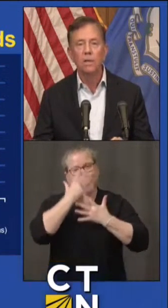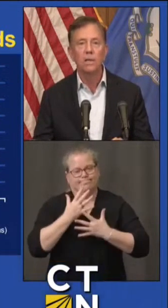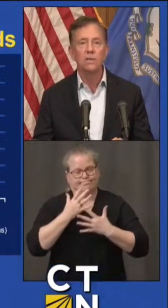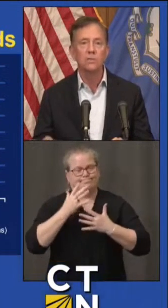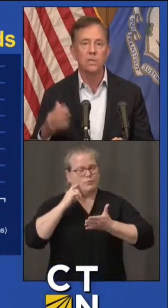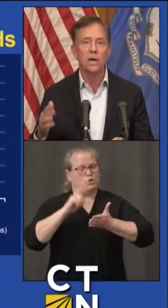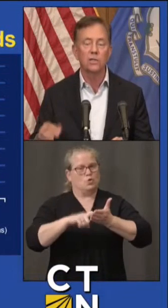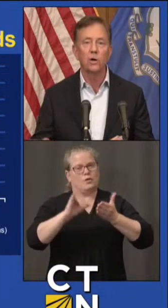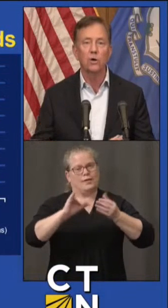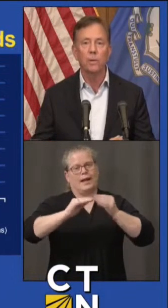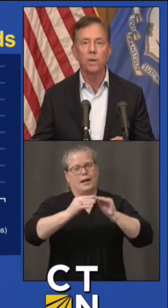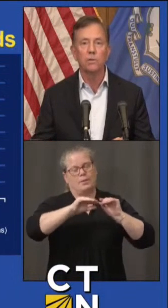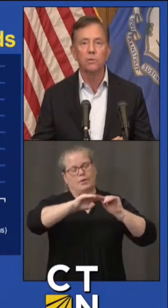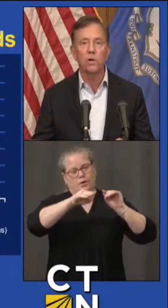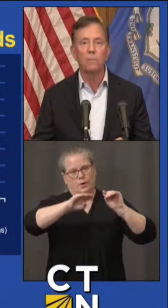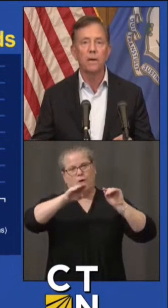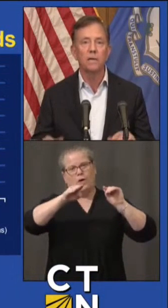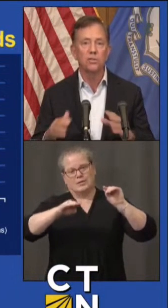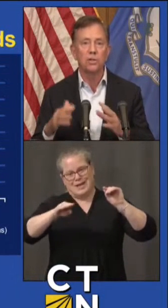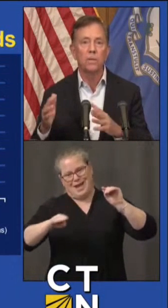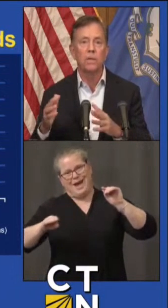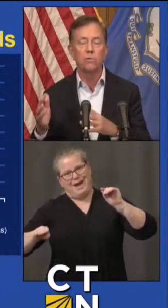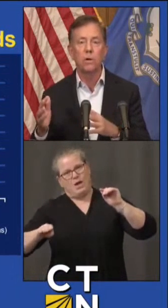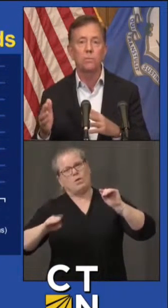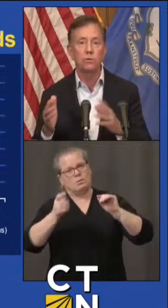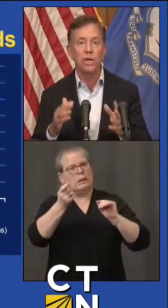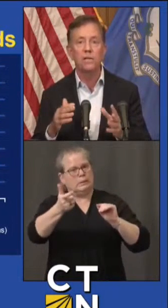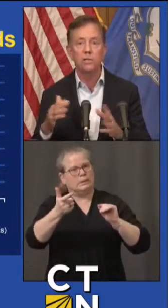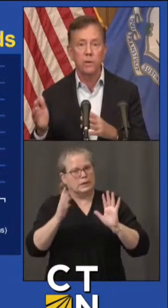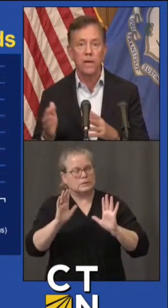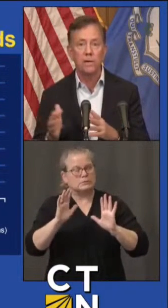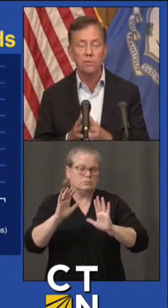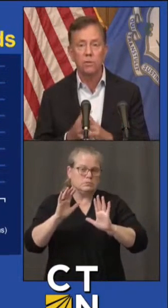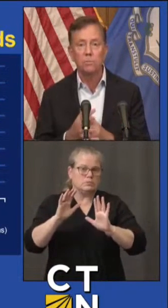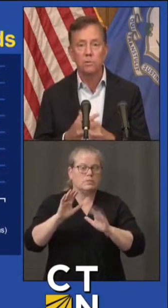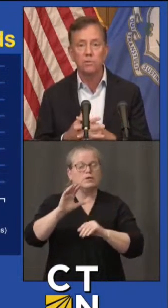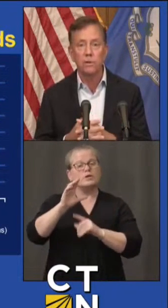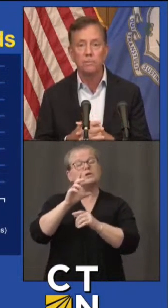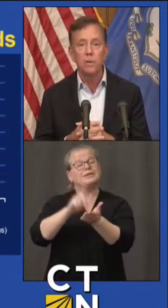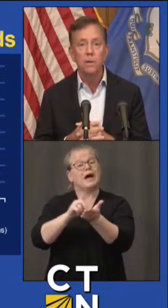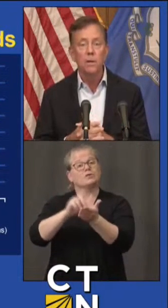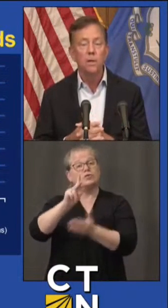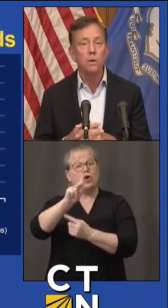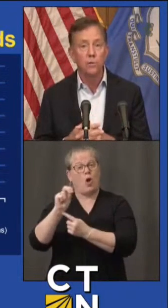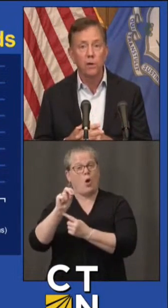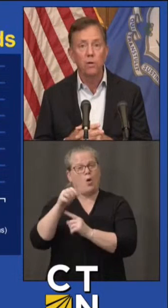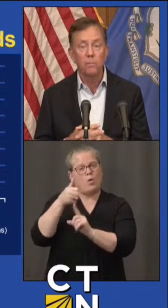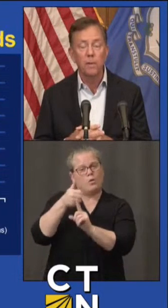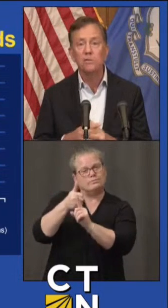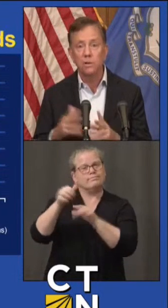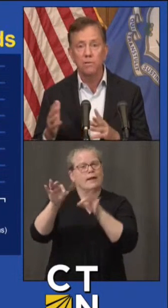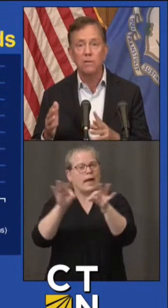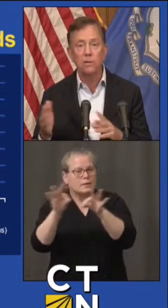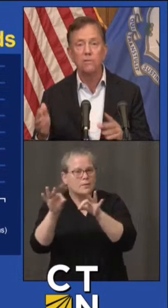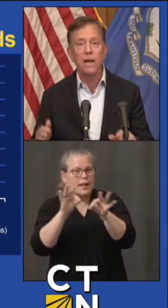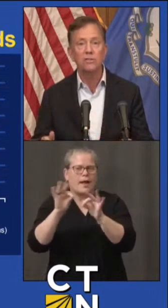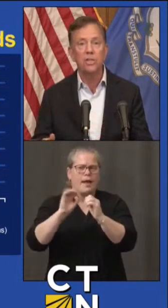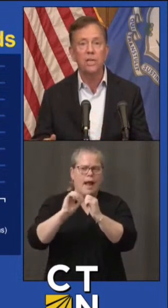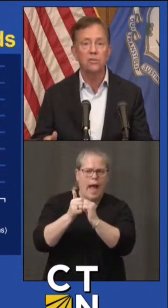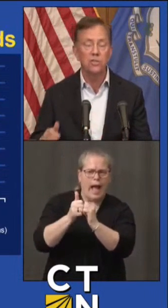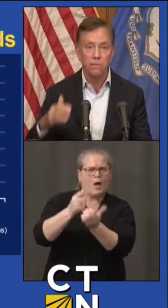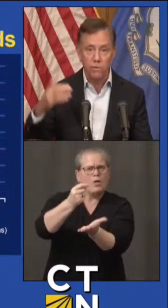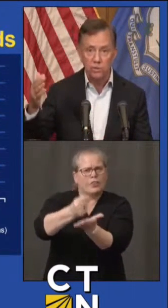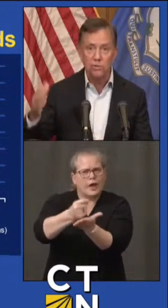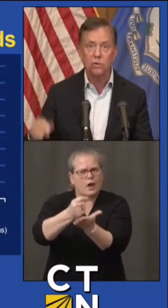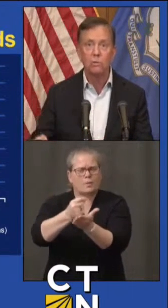of the things that Dr. Coe will be able to talk about is some of the incredible changes we have in terms of, therapies and eventually vaccines,